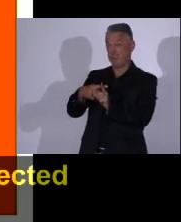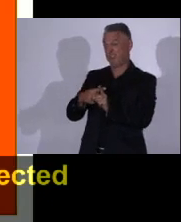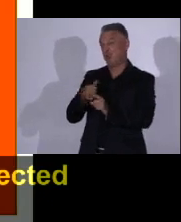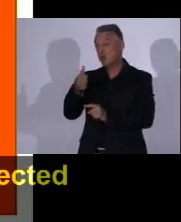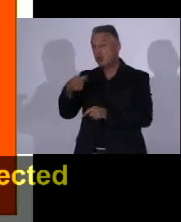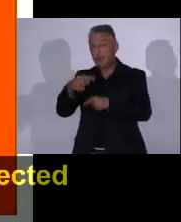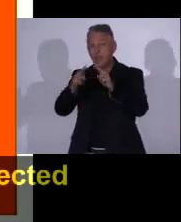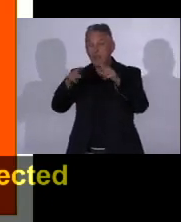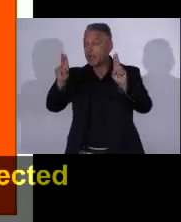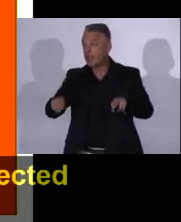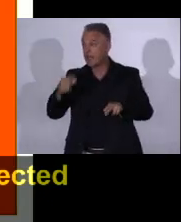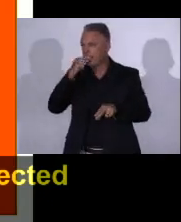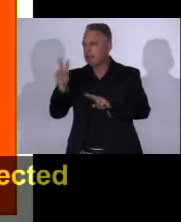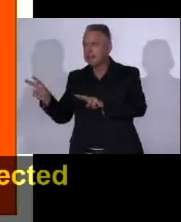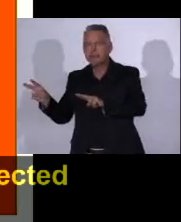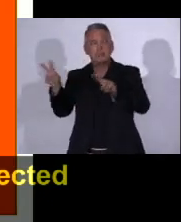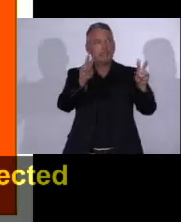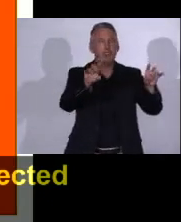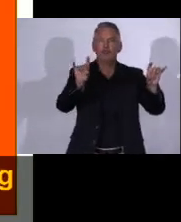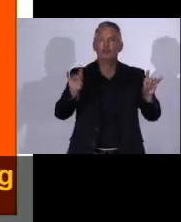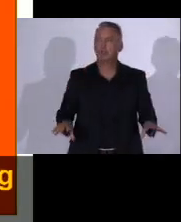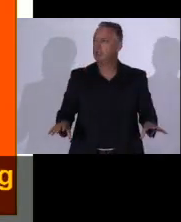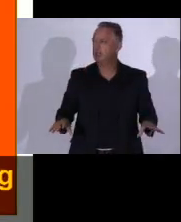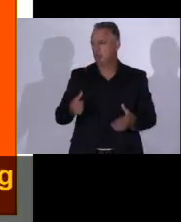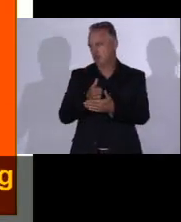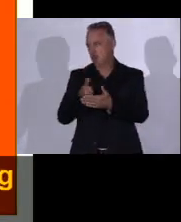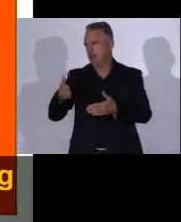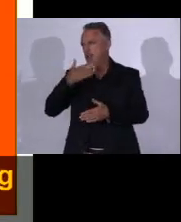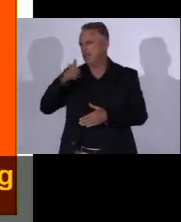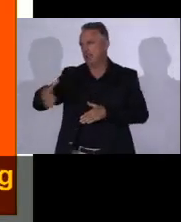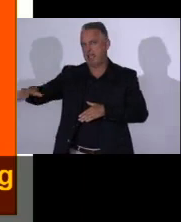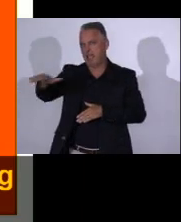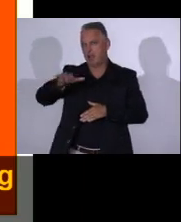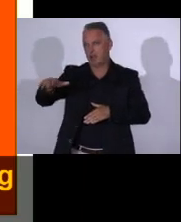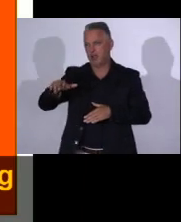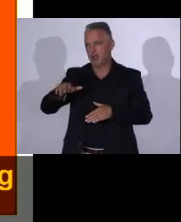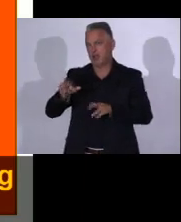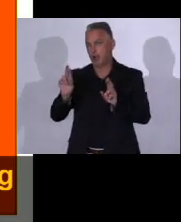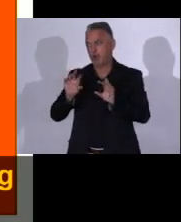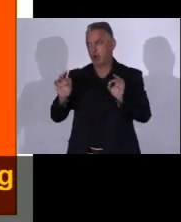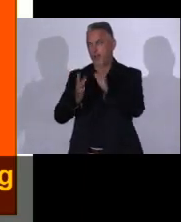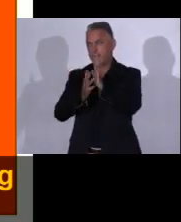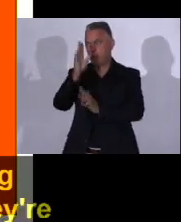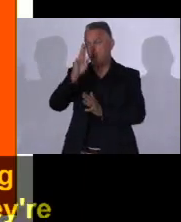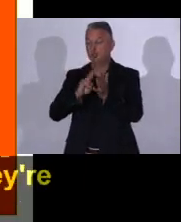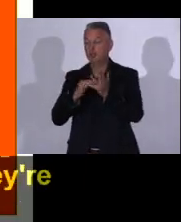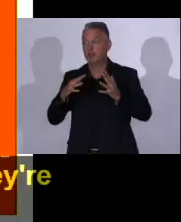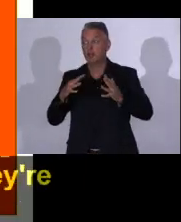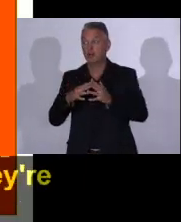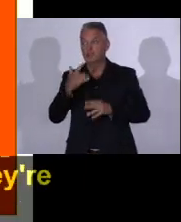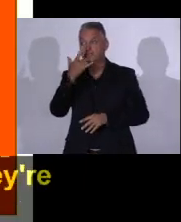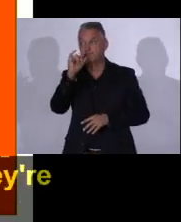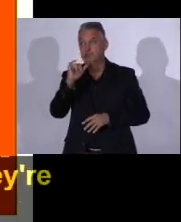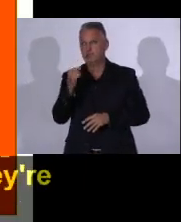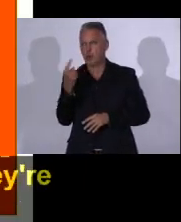about camps around the country is they generally are in great places if they're not being burnt down, or in New South Wales's case, the one that was